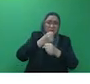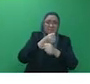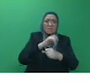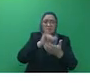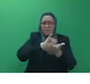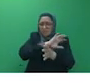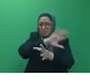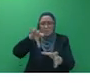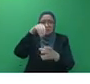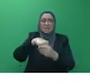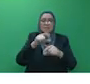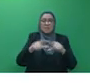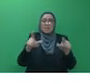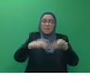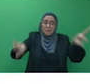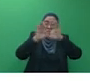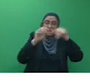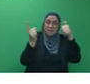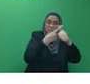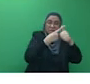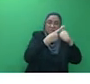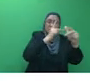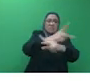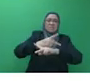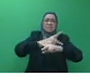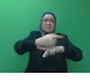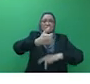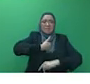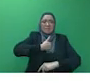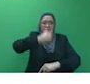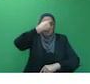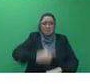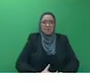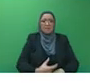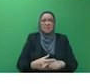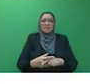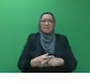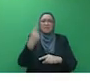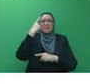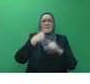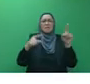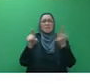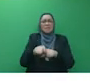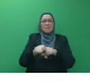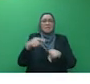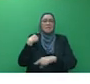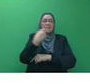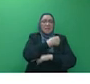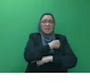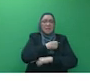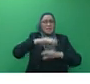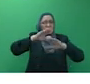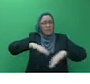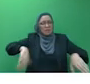imagine like we are a kid and we are trying to take care of this kid to the best of our ability